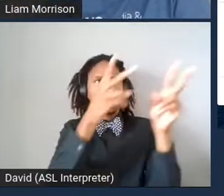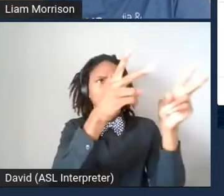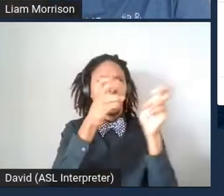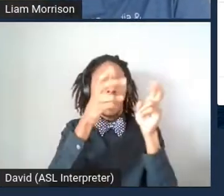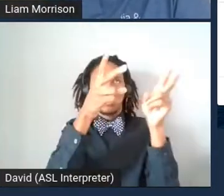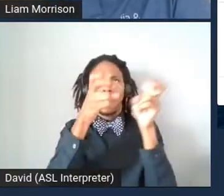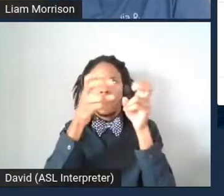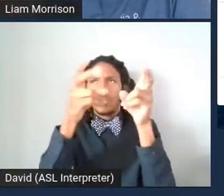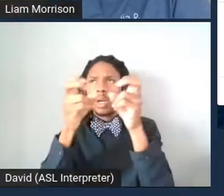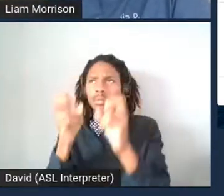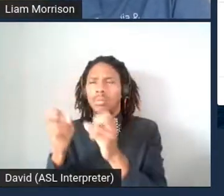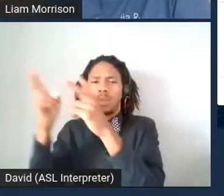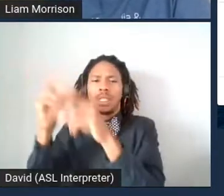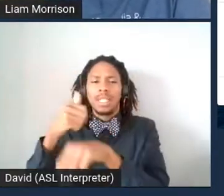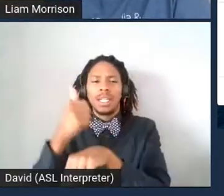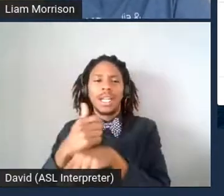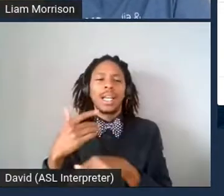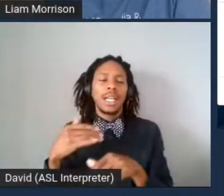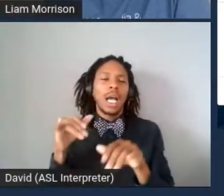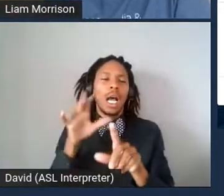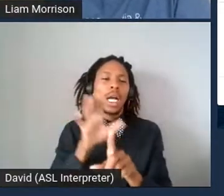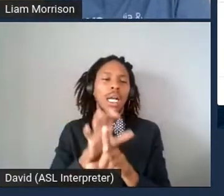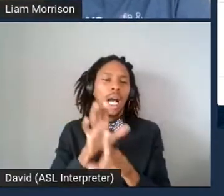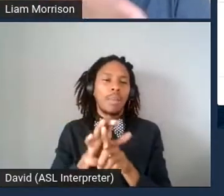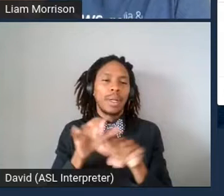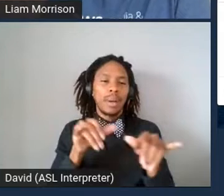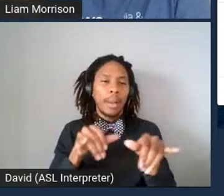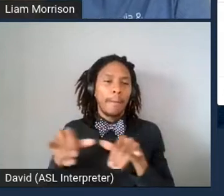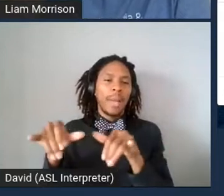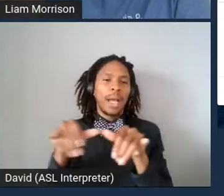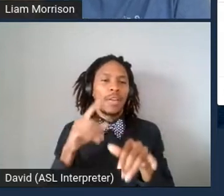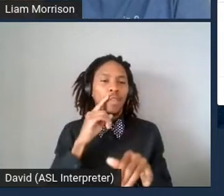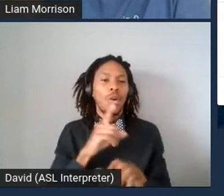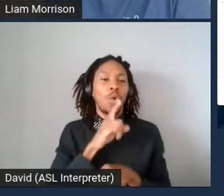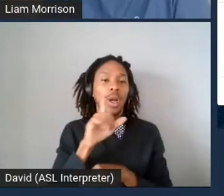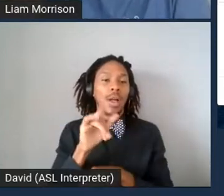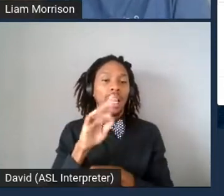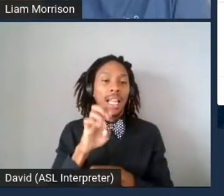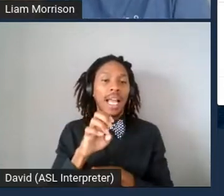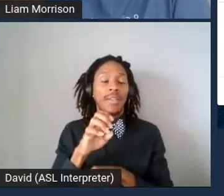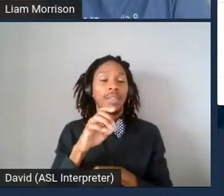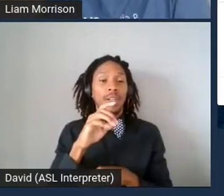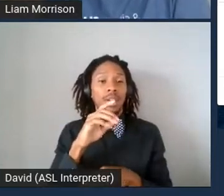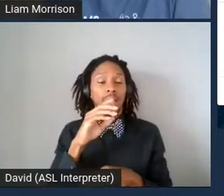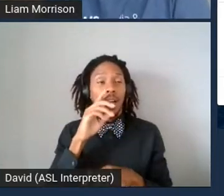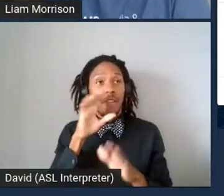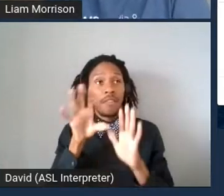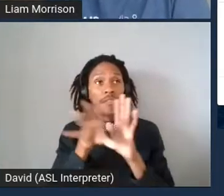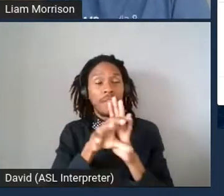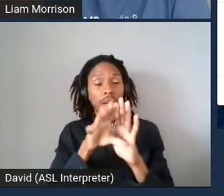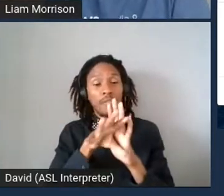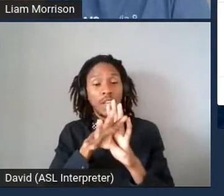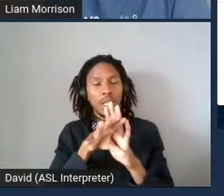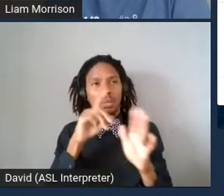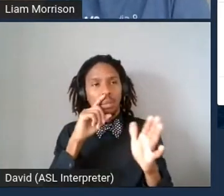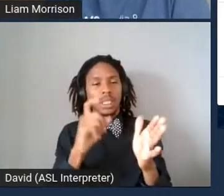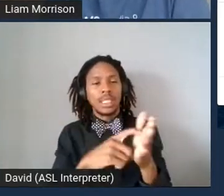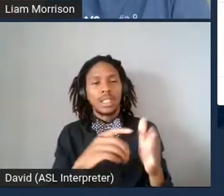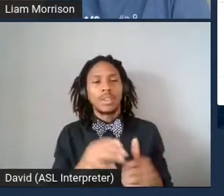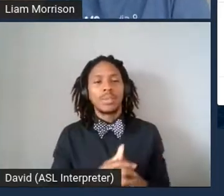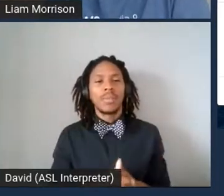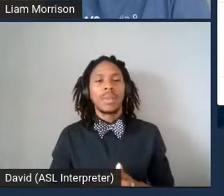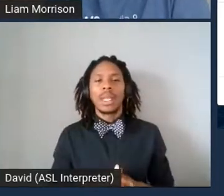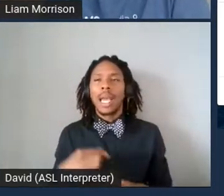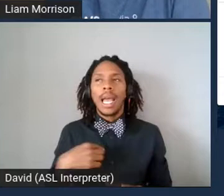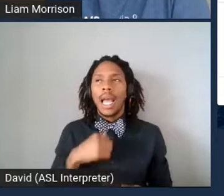is a very common pattern for real-time live video detection. Awesome. So I don't